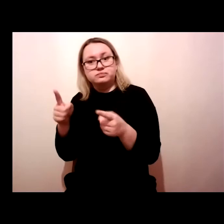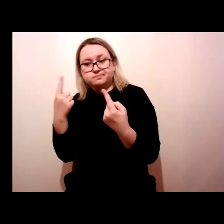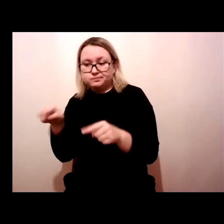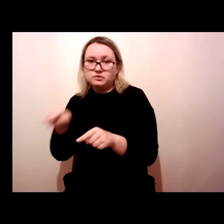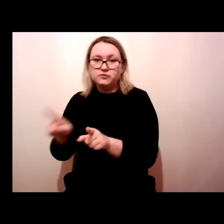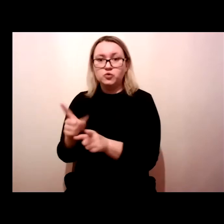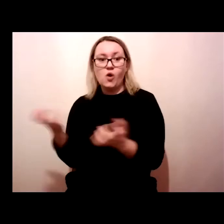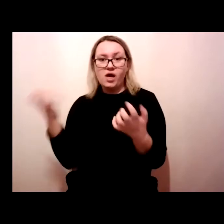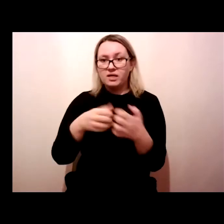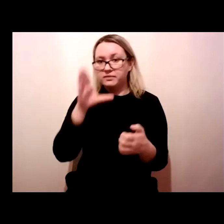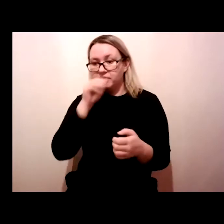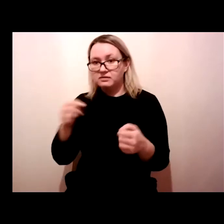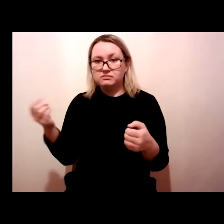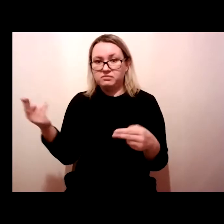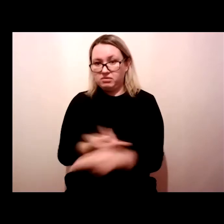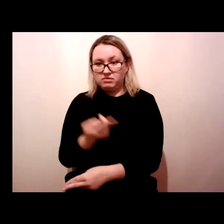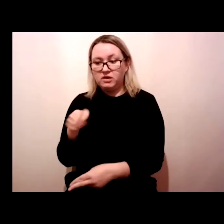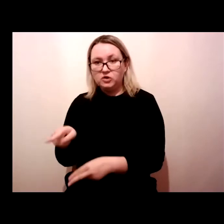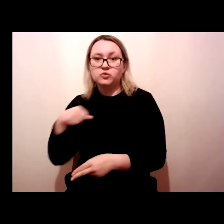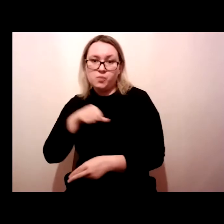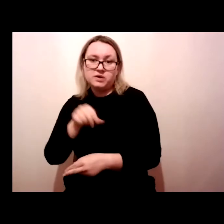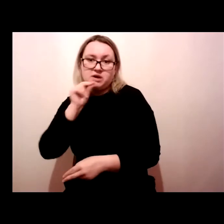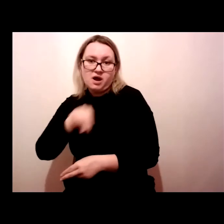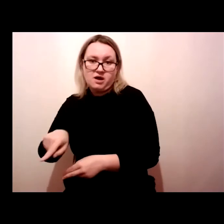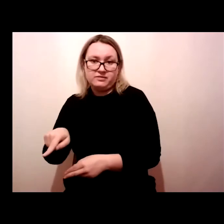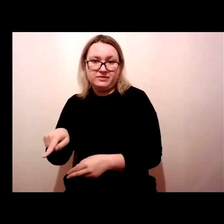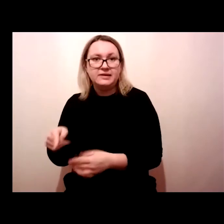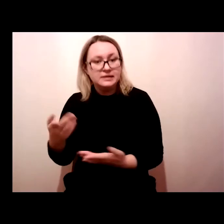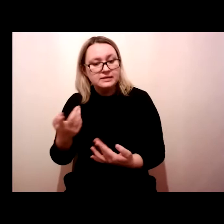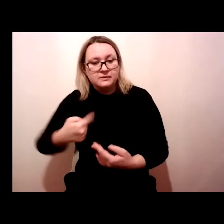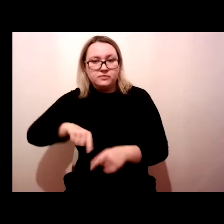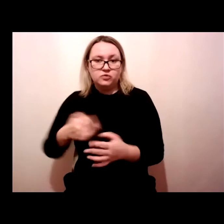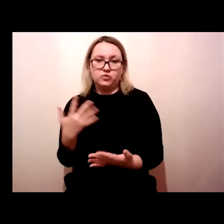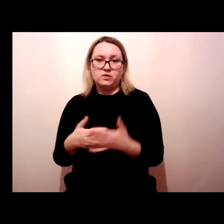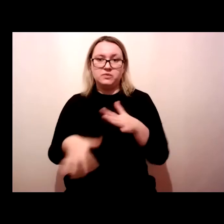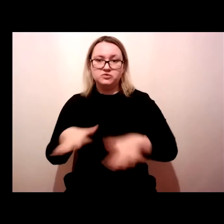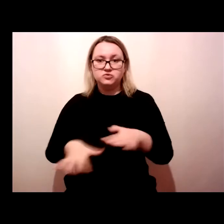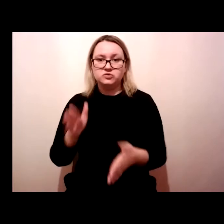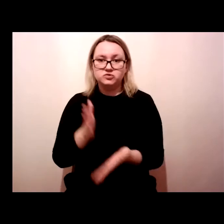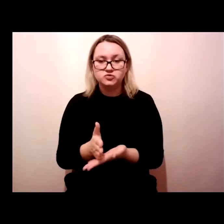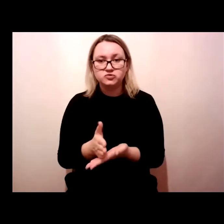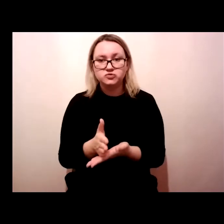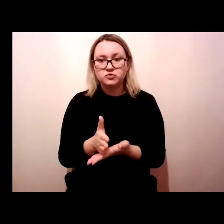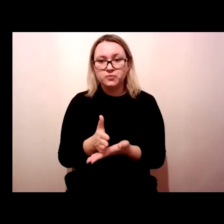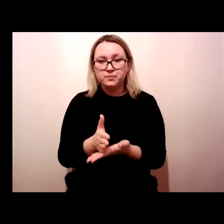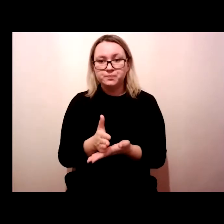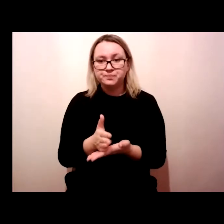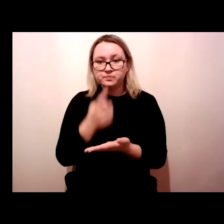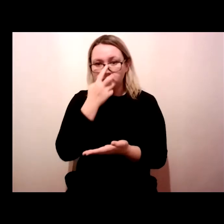behave in a bad way, but the child is simply, well, different. So that's why